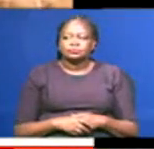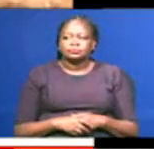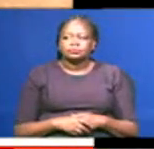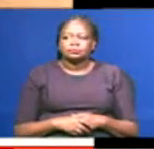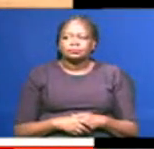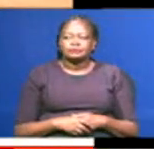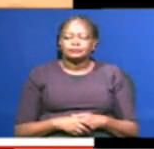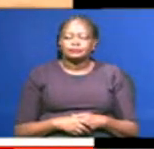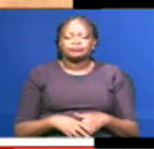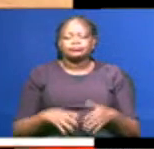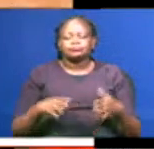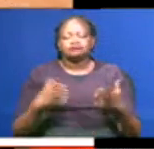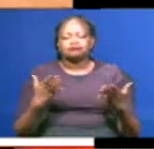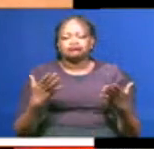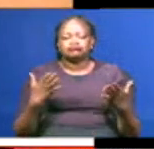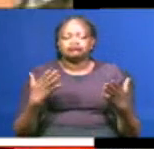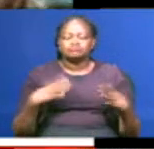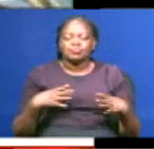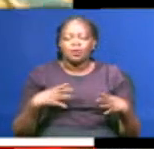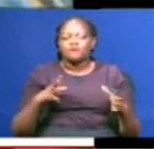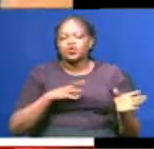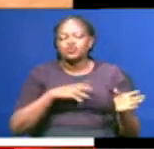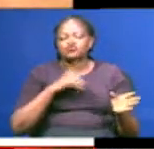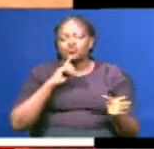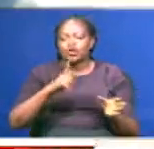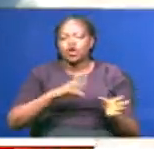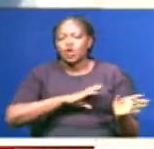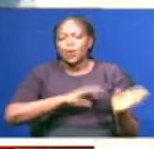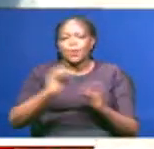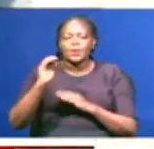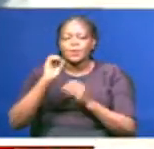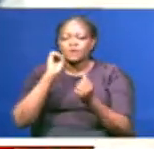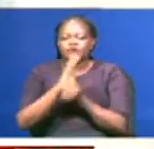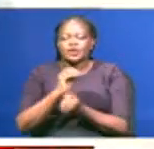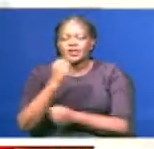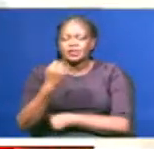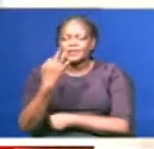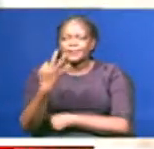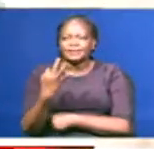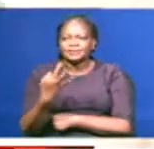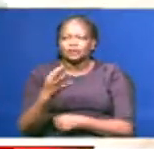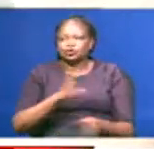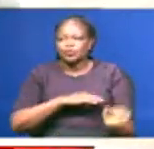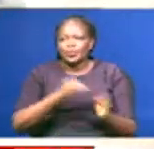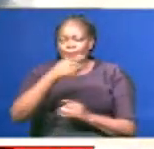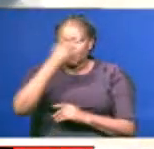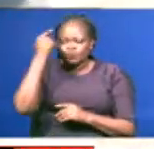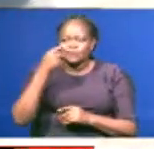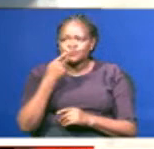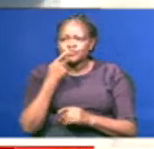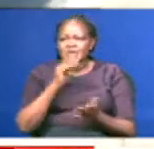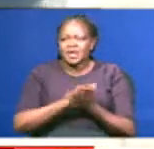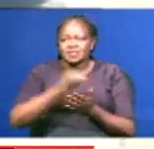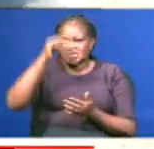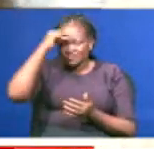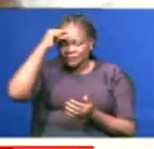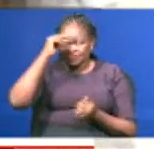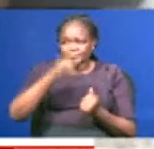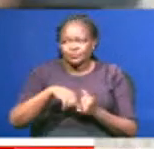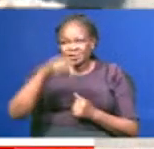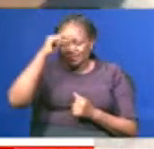Members of the park have been ordered to vacate the premises by 14th March. Unama juu ya Pokot na serikali. Serikali imepiga